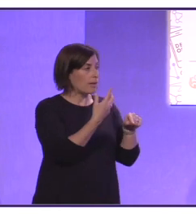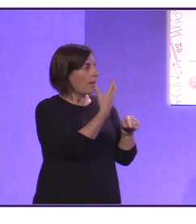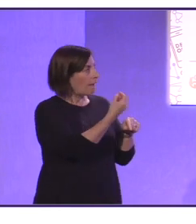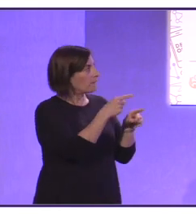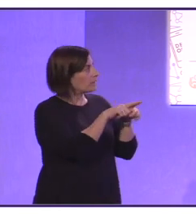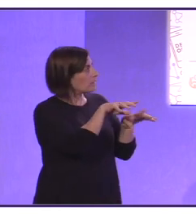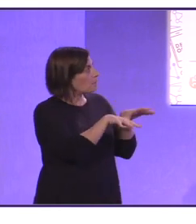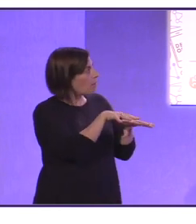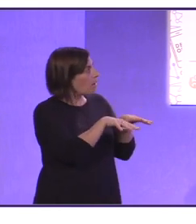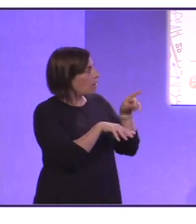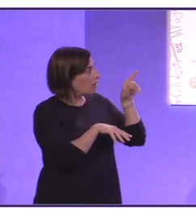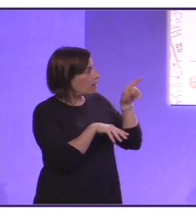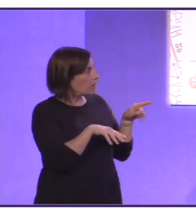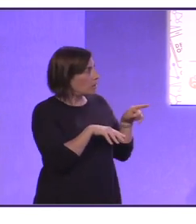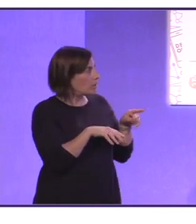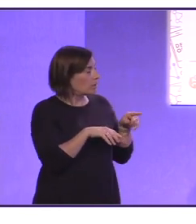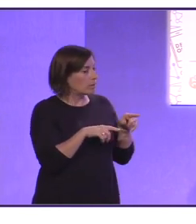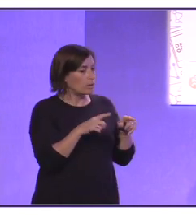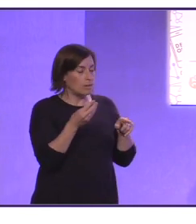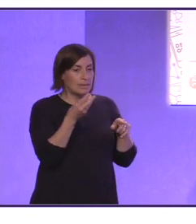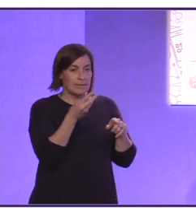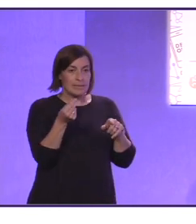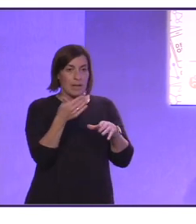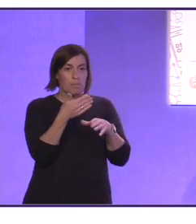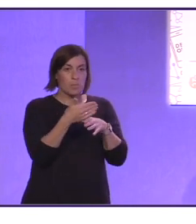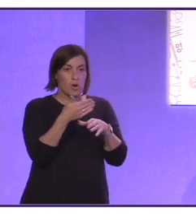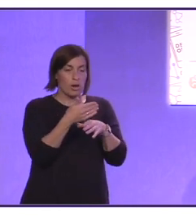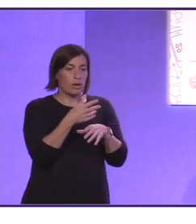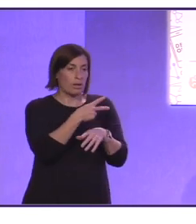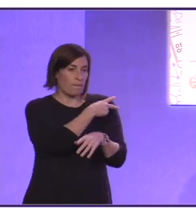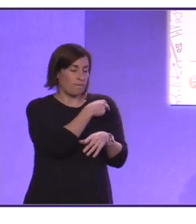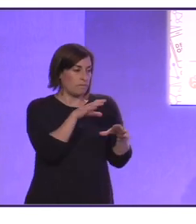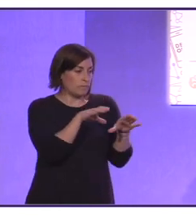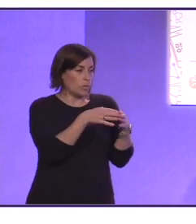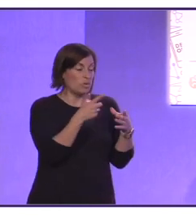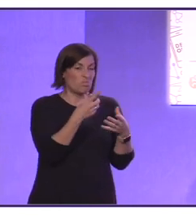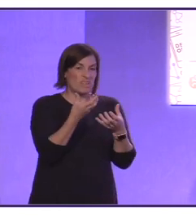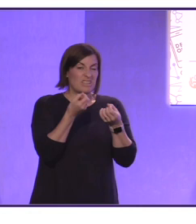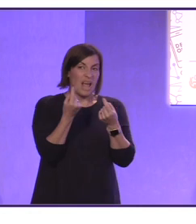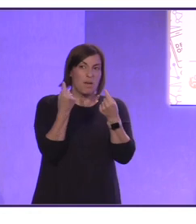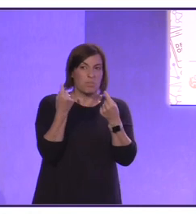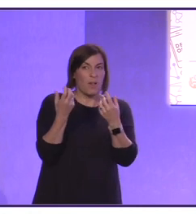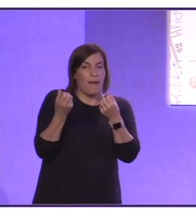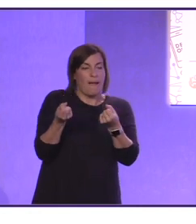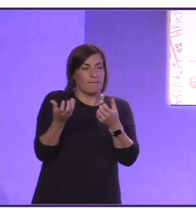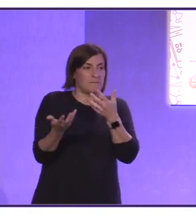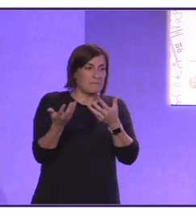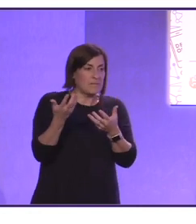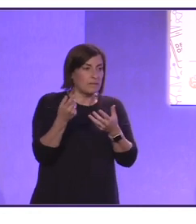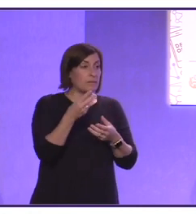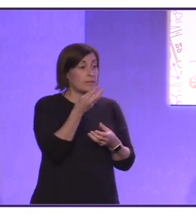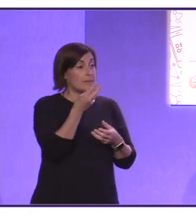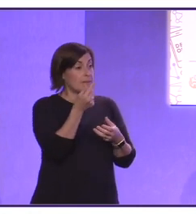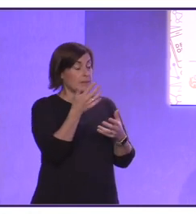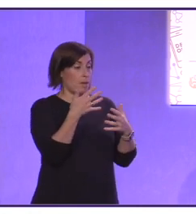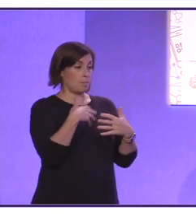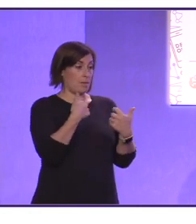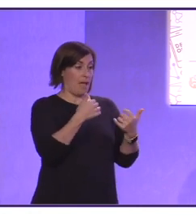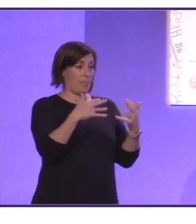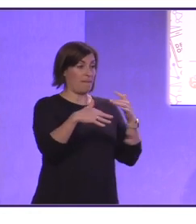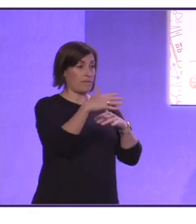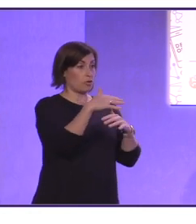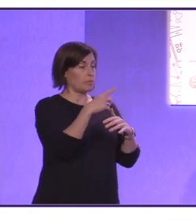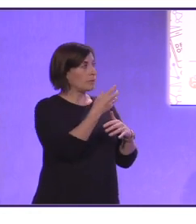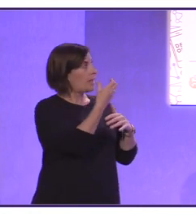some workforces just accept a higher level of bullying and harassment. Also, some very healthy environments have a very strong